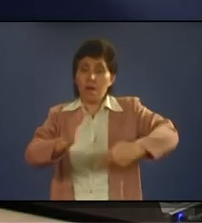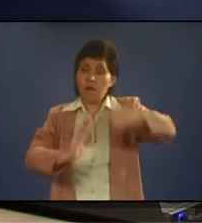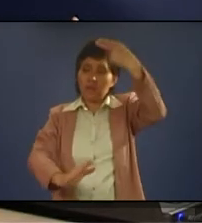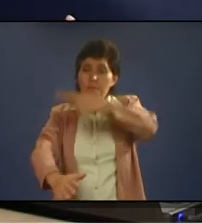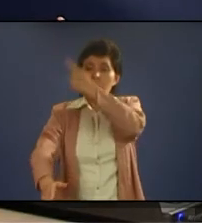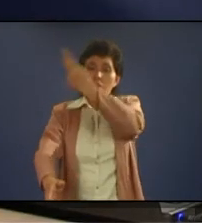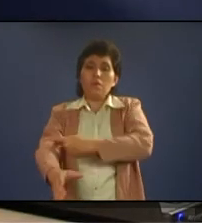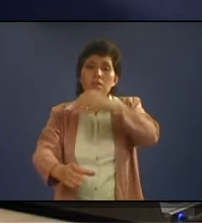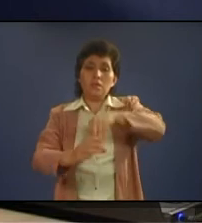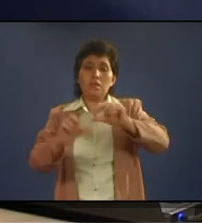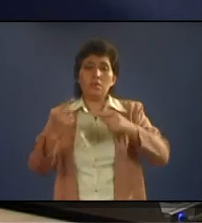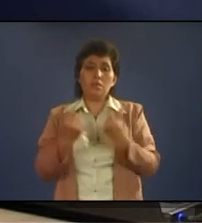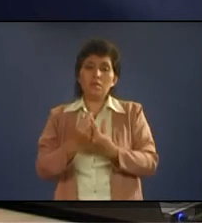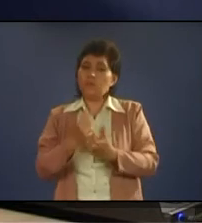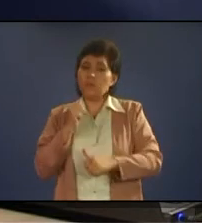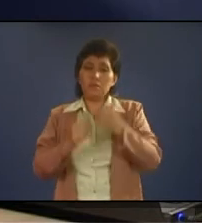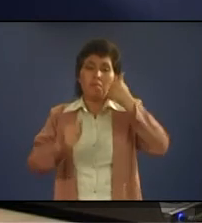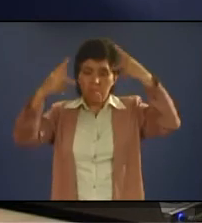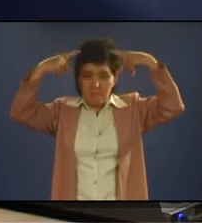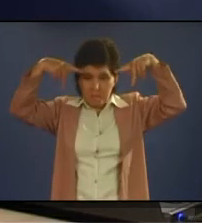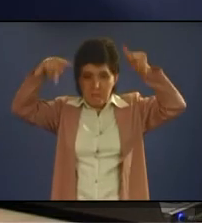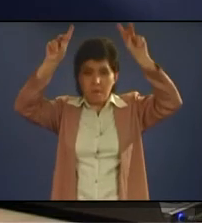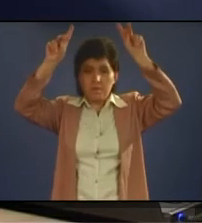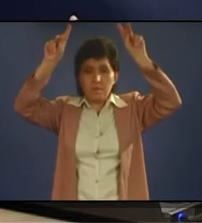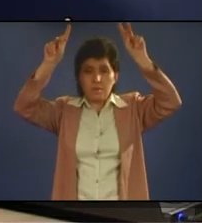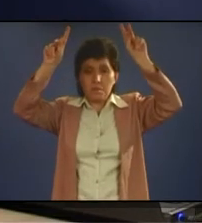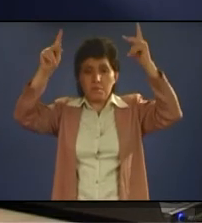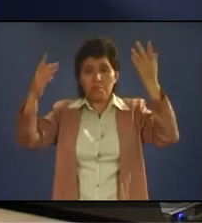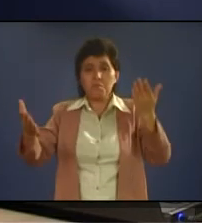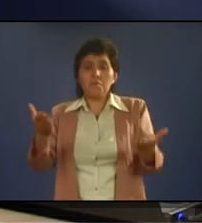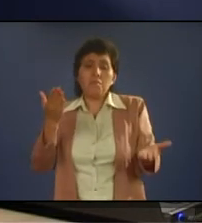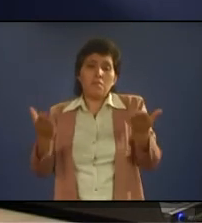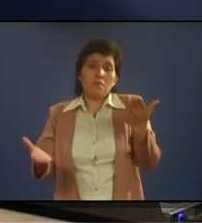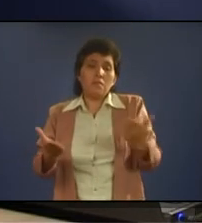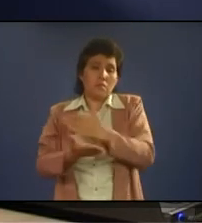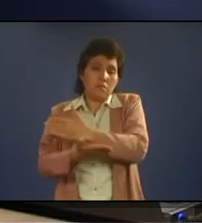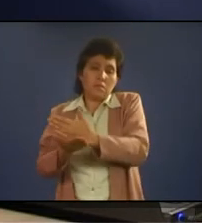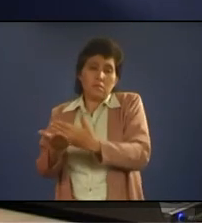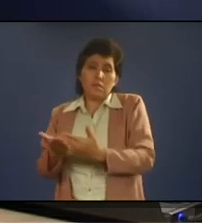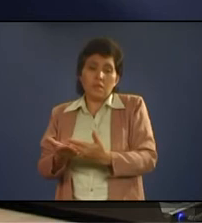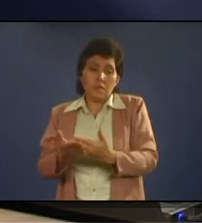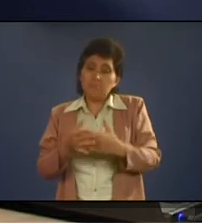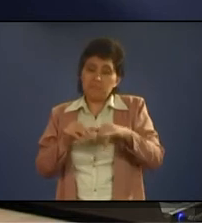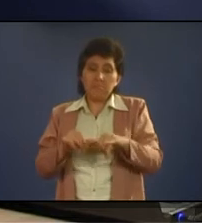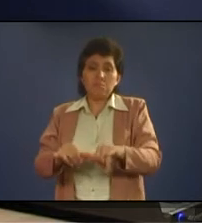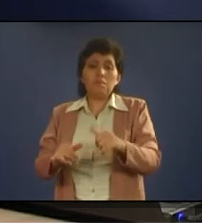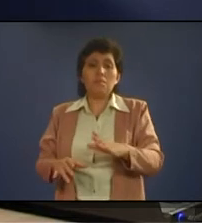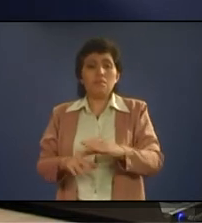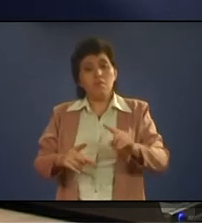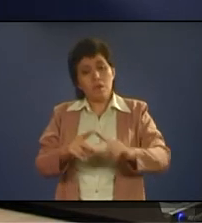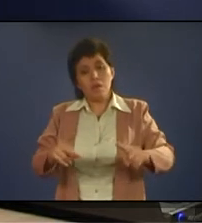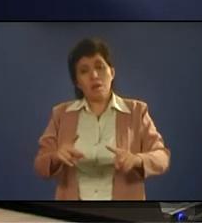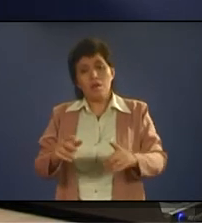Okay? Mostly it will be the president of maybe the Taman Konot and so on. But then most of